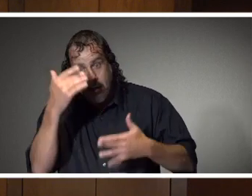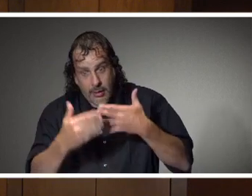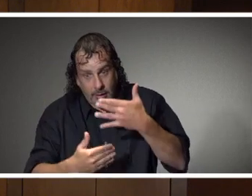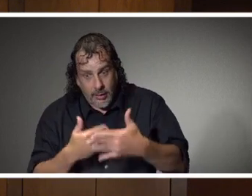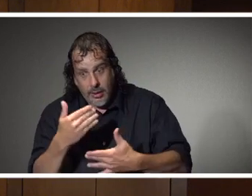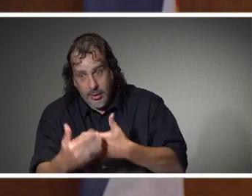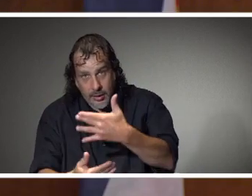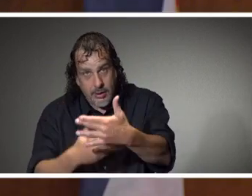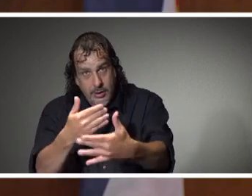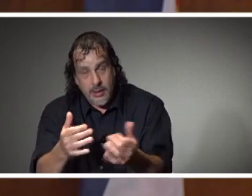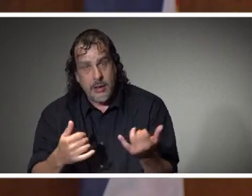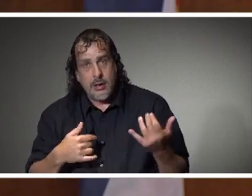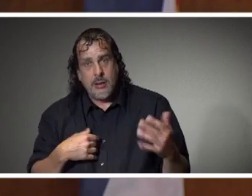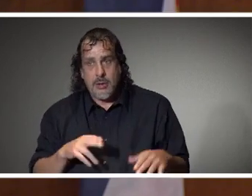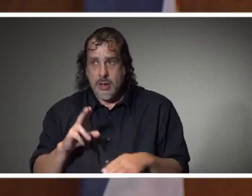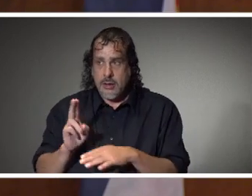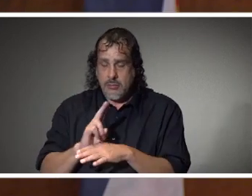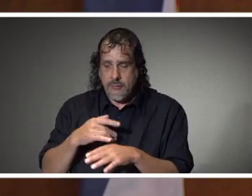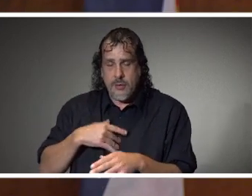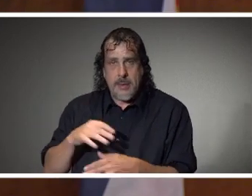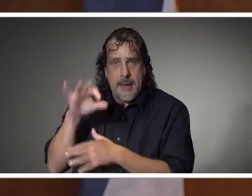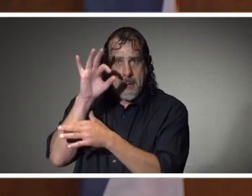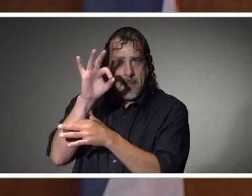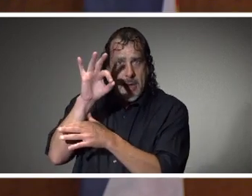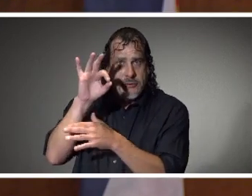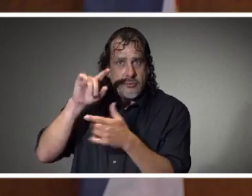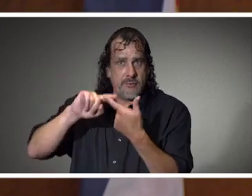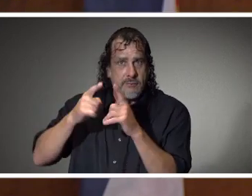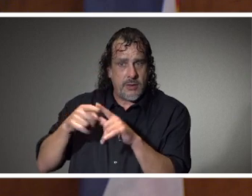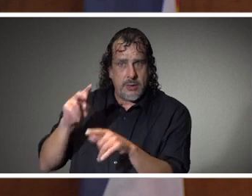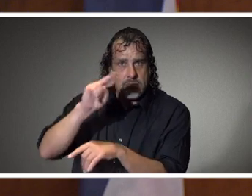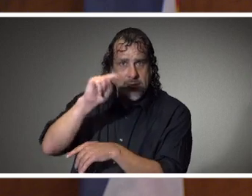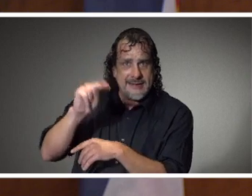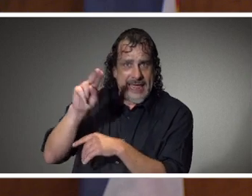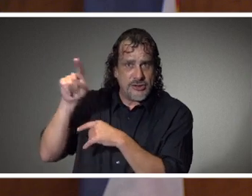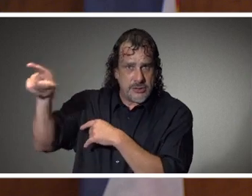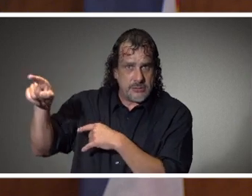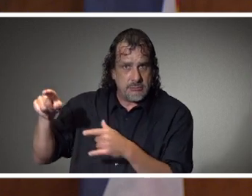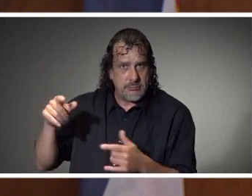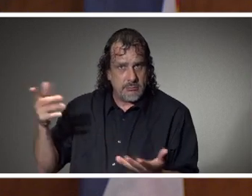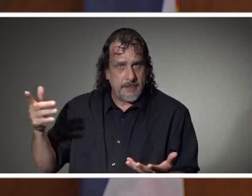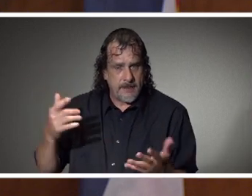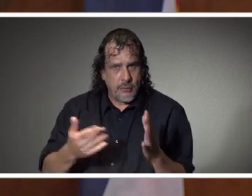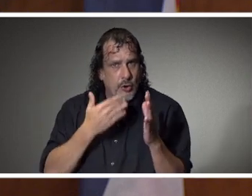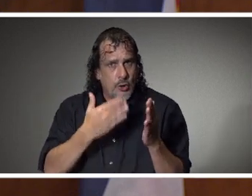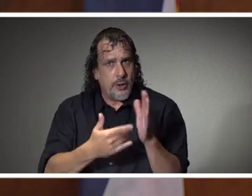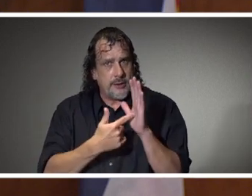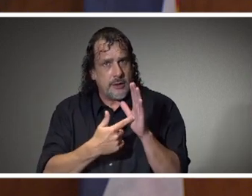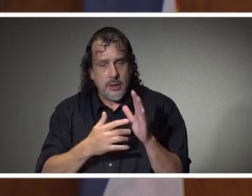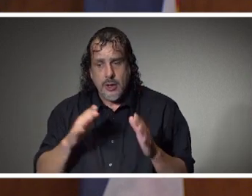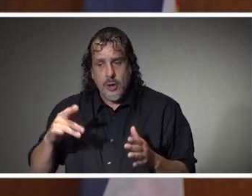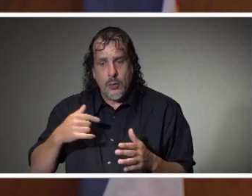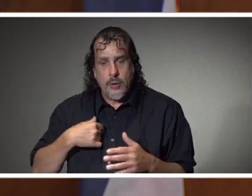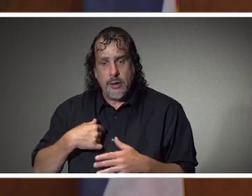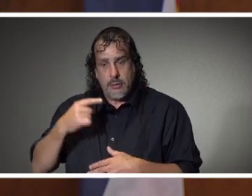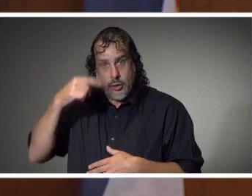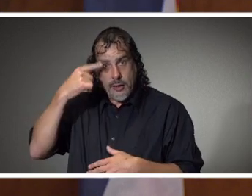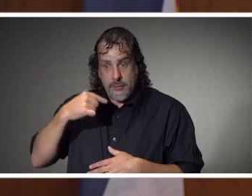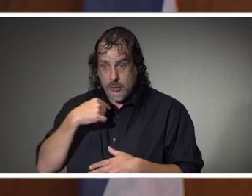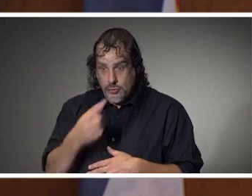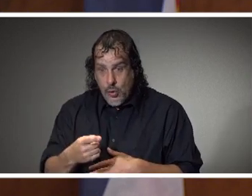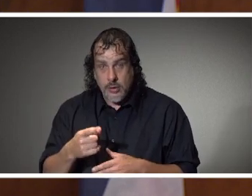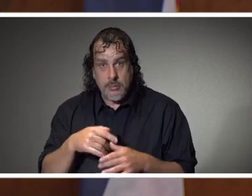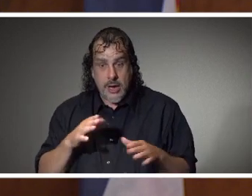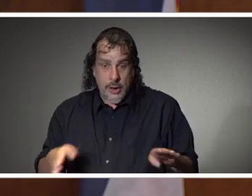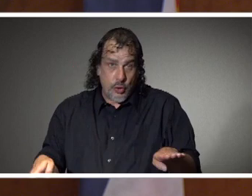story from our pastor friend down in Adams County as a prime example. When his government told him he had to shut